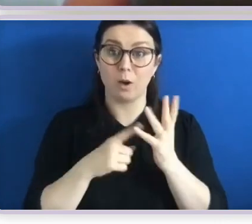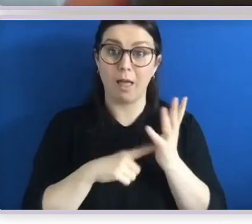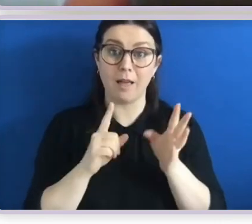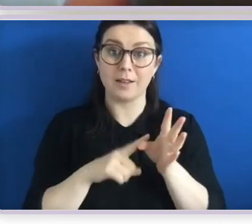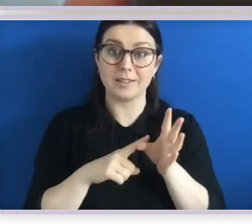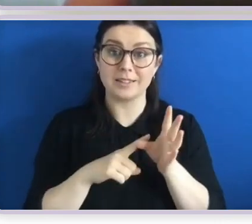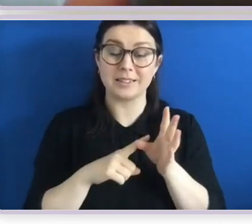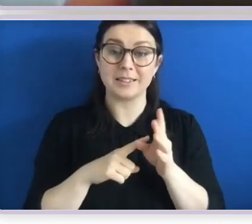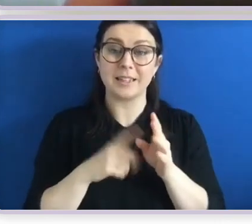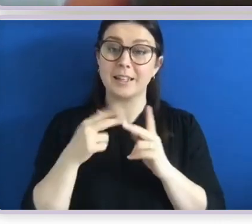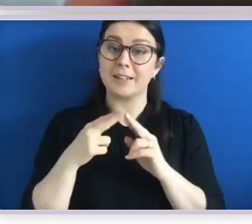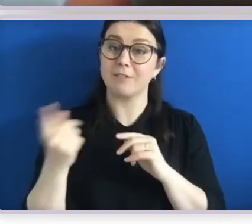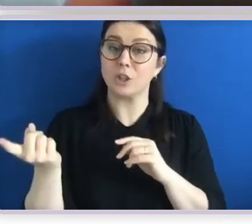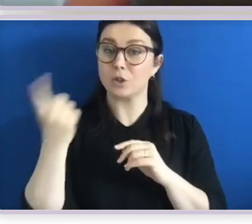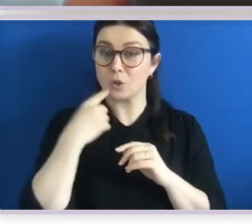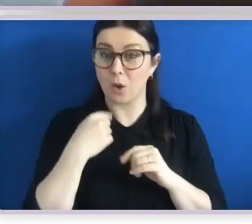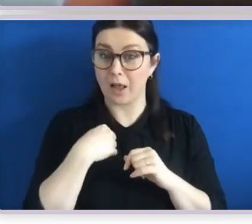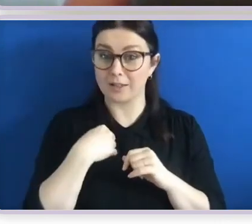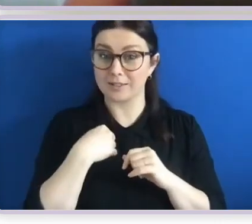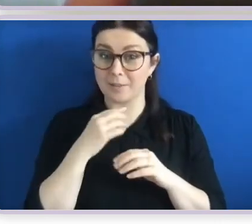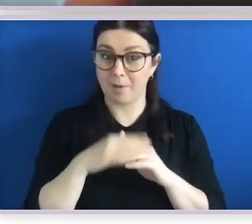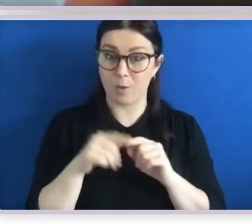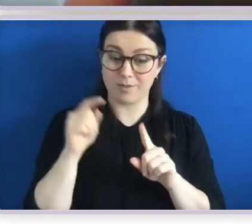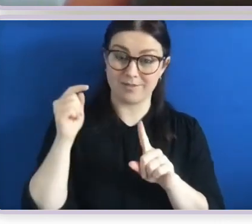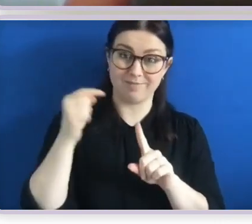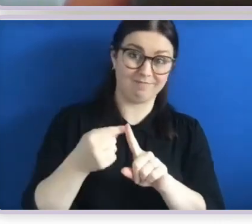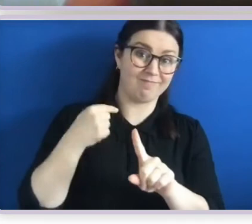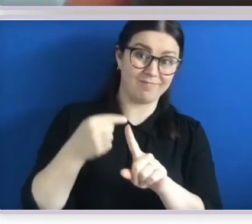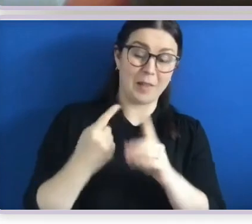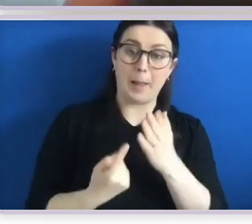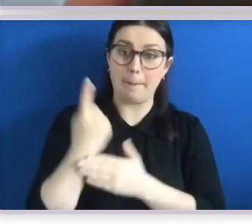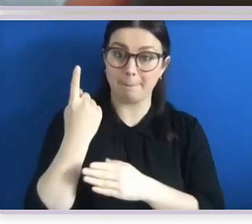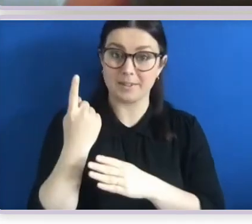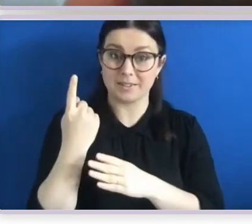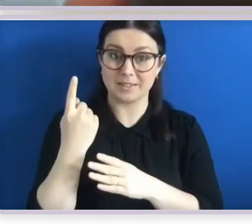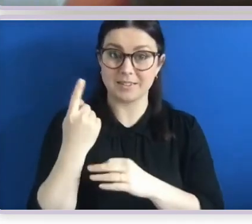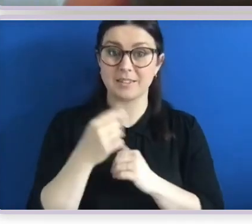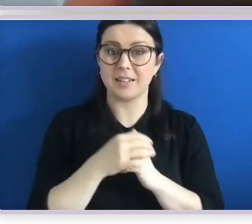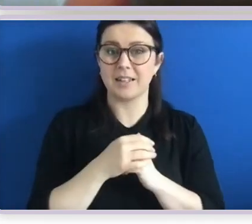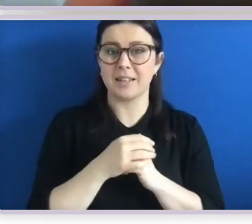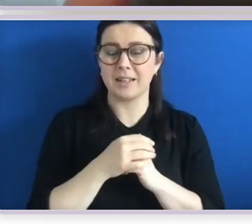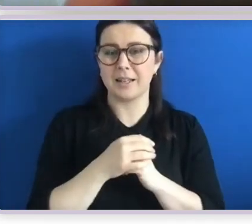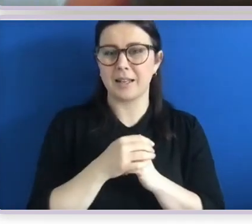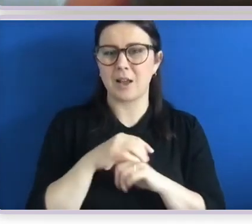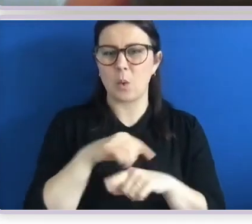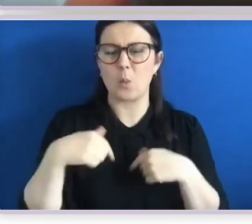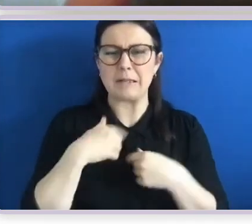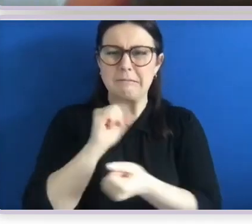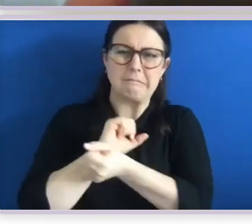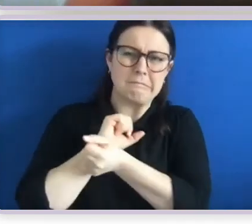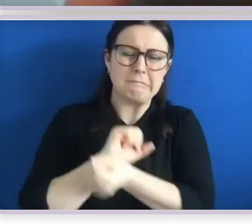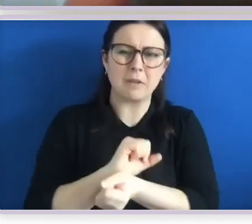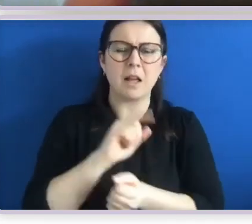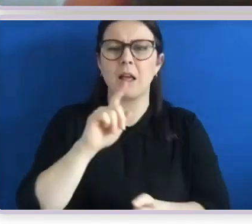about something, we may be, I believe we may be constrained from